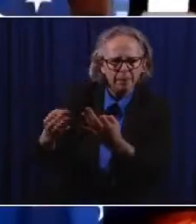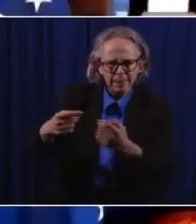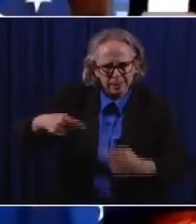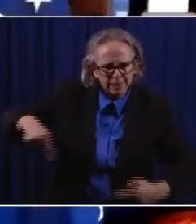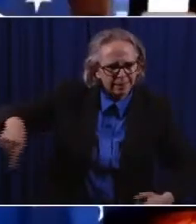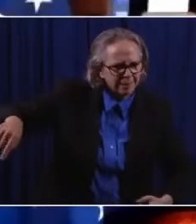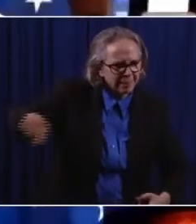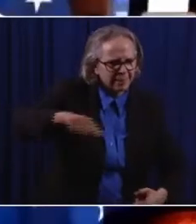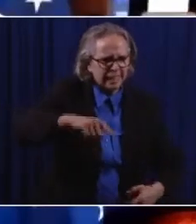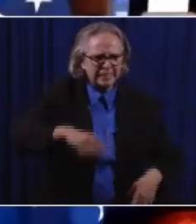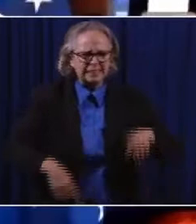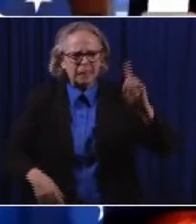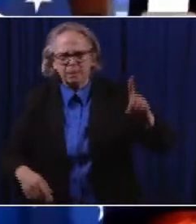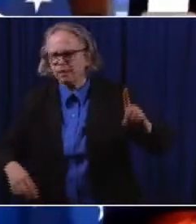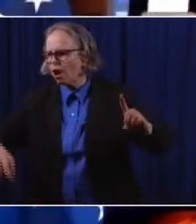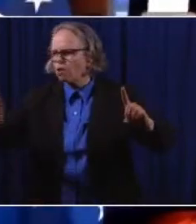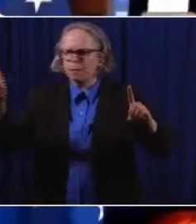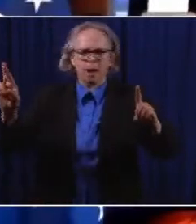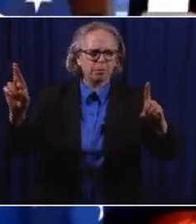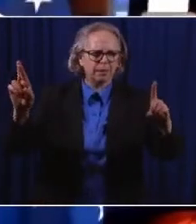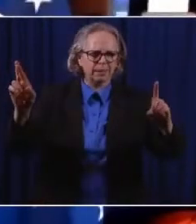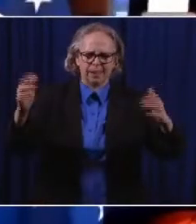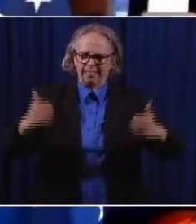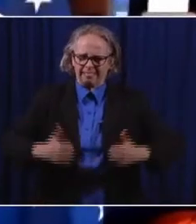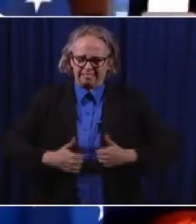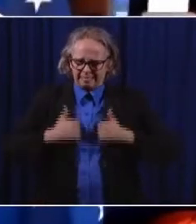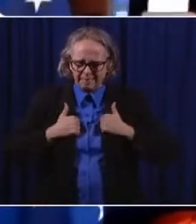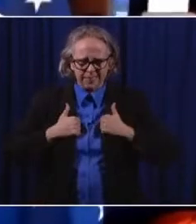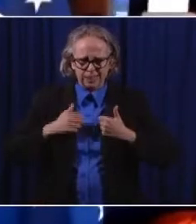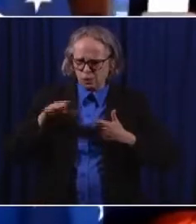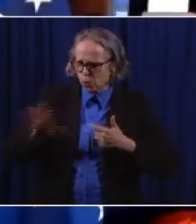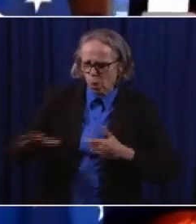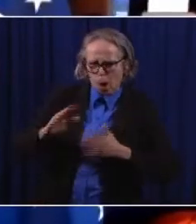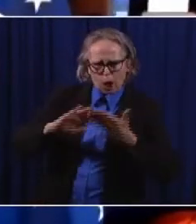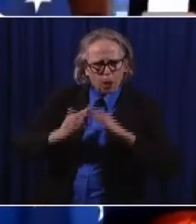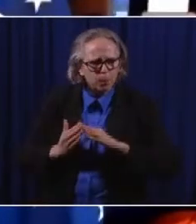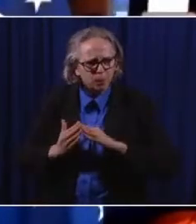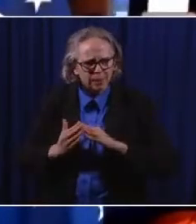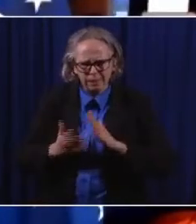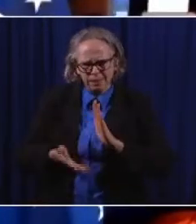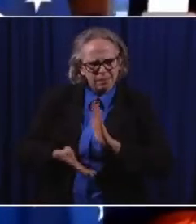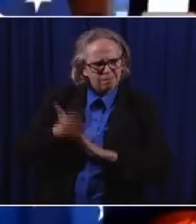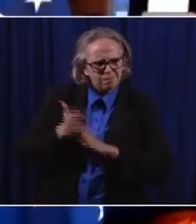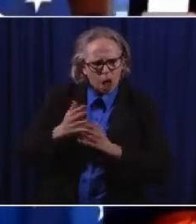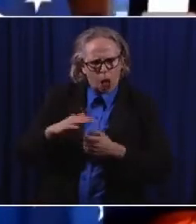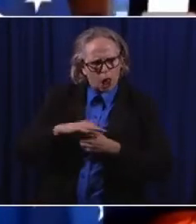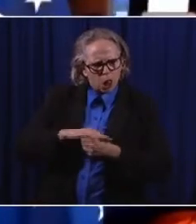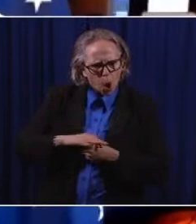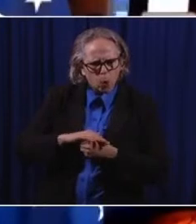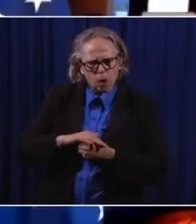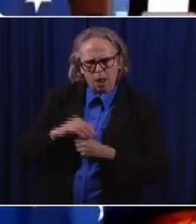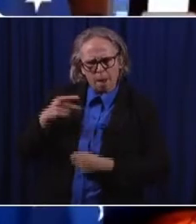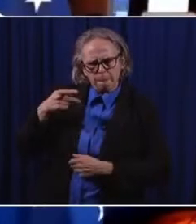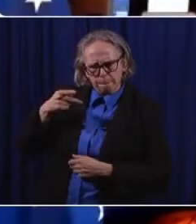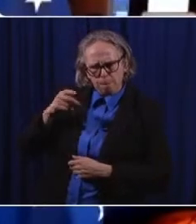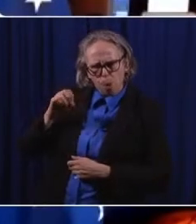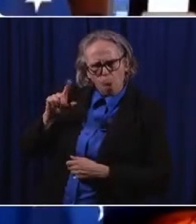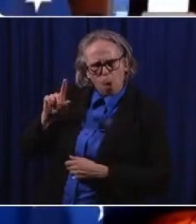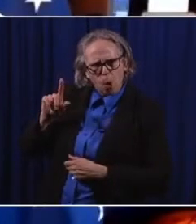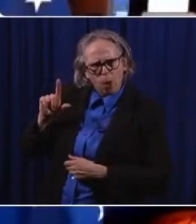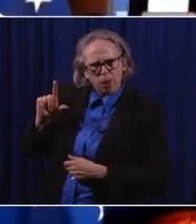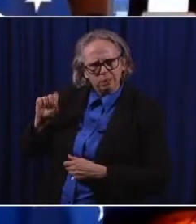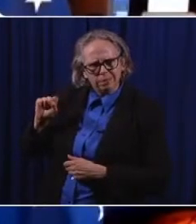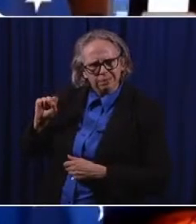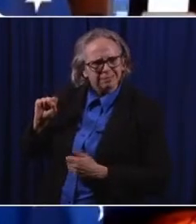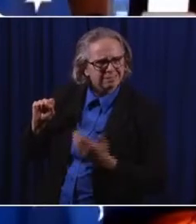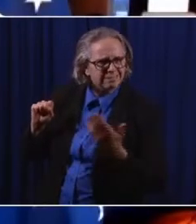and Republicans that live in your community. The local polling locations are operated by men and women who